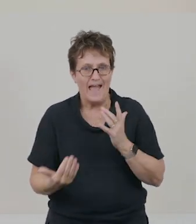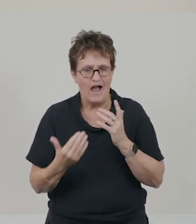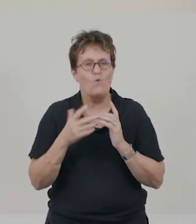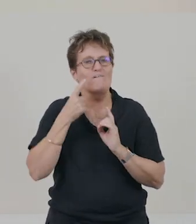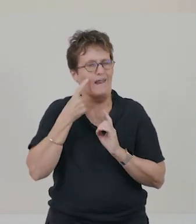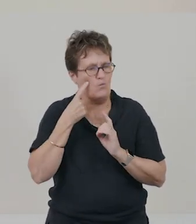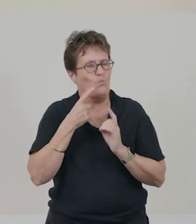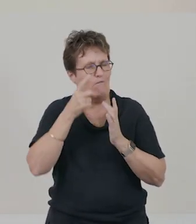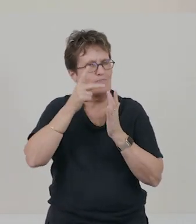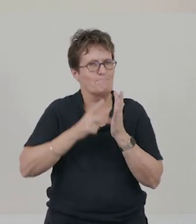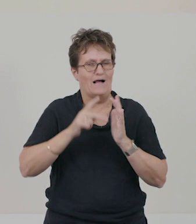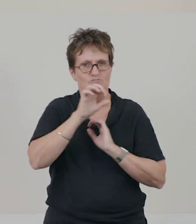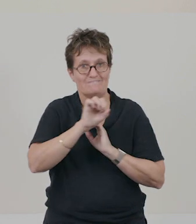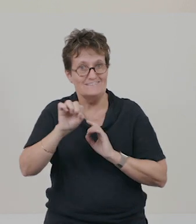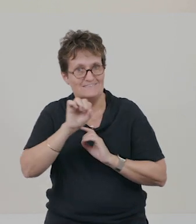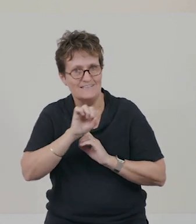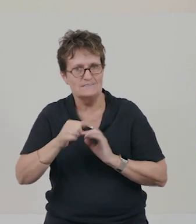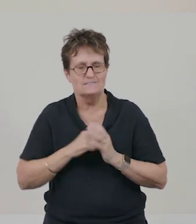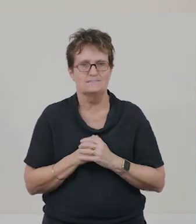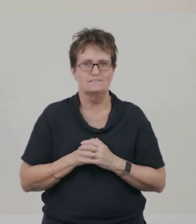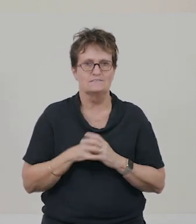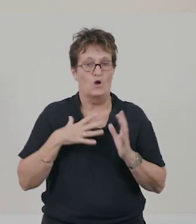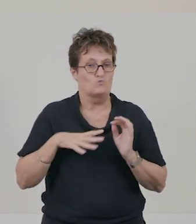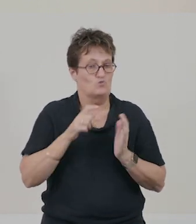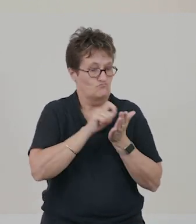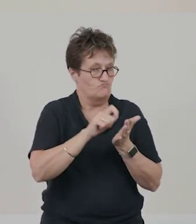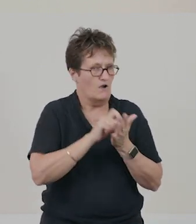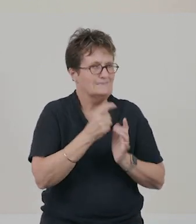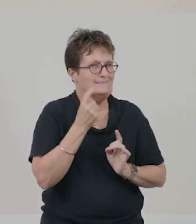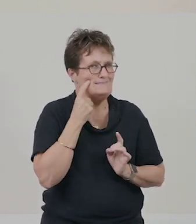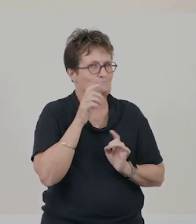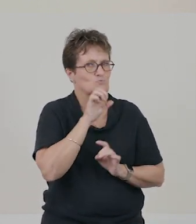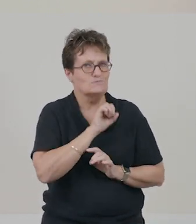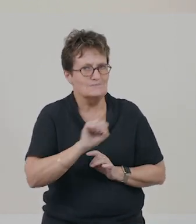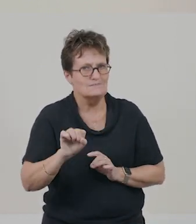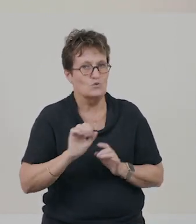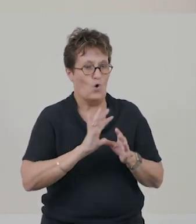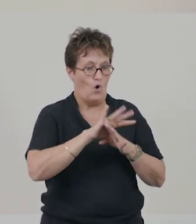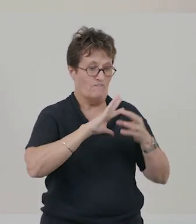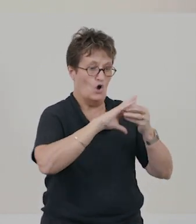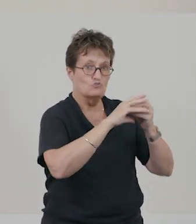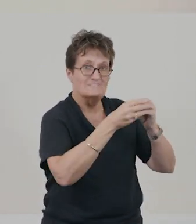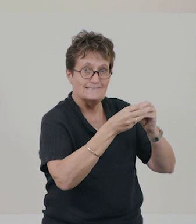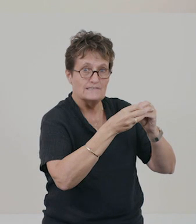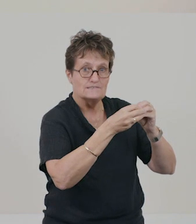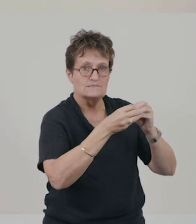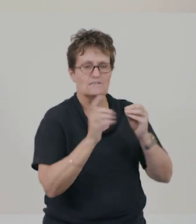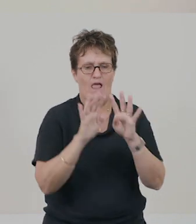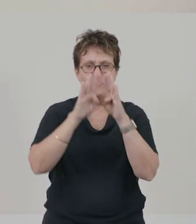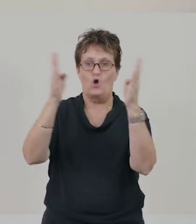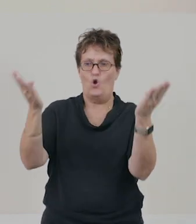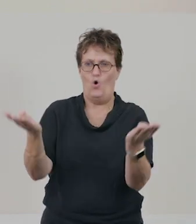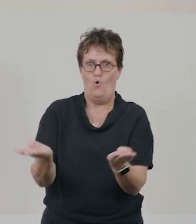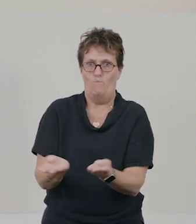we've revised the parts of a simple sentence, I'm going to write simple sentences about the chrysalis